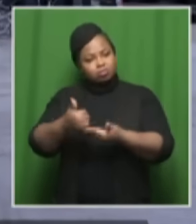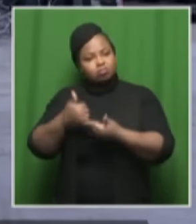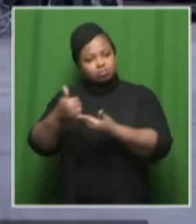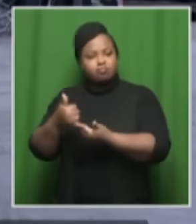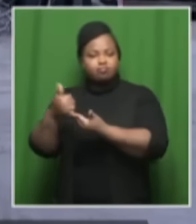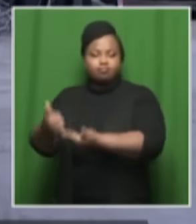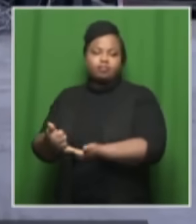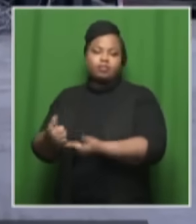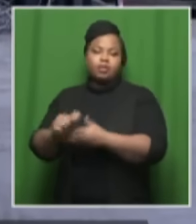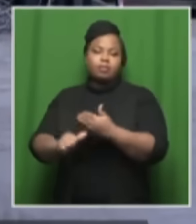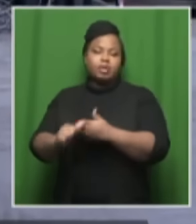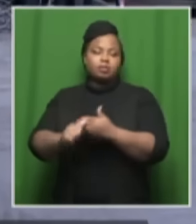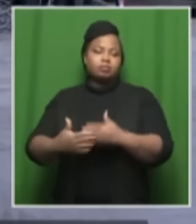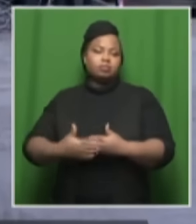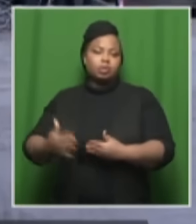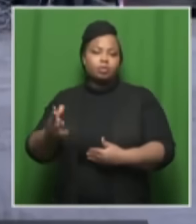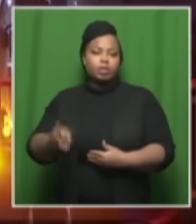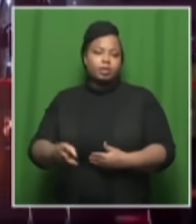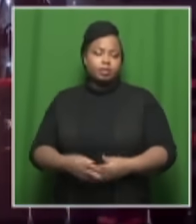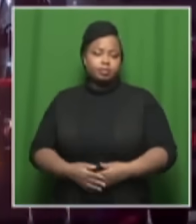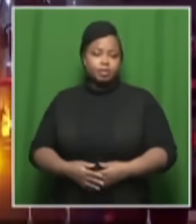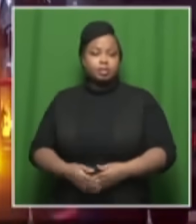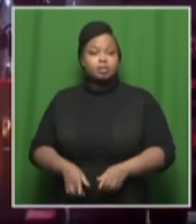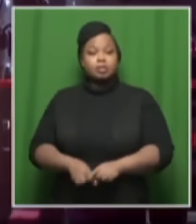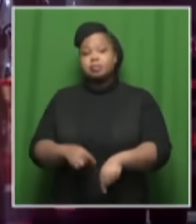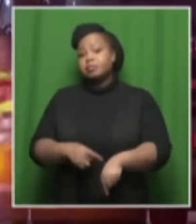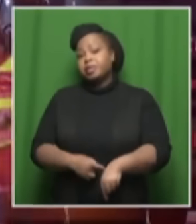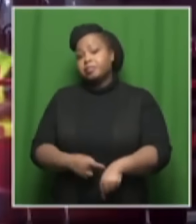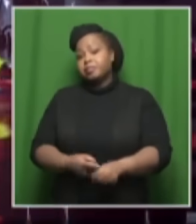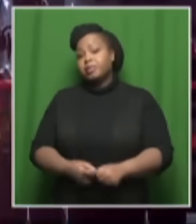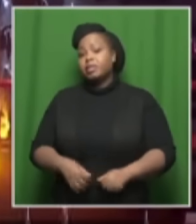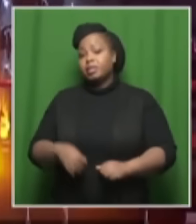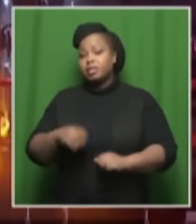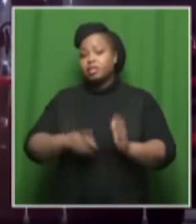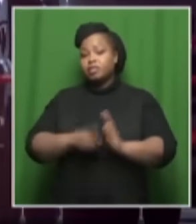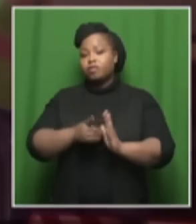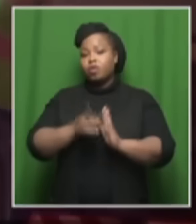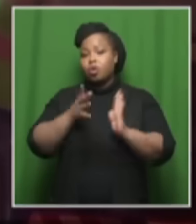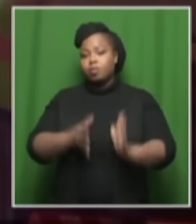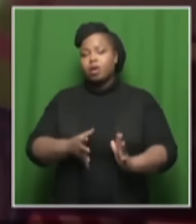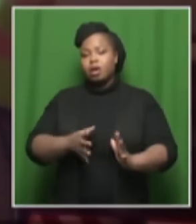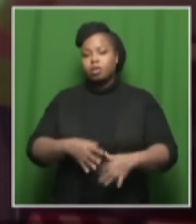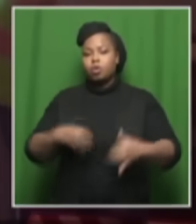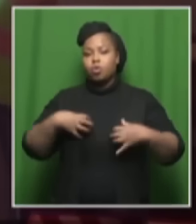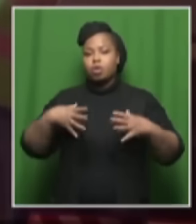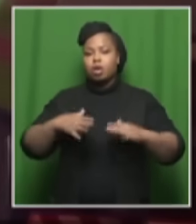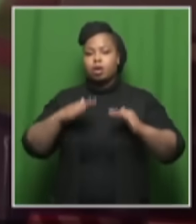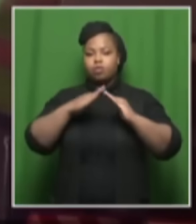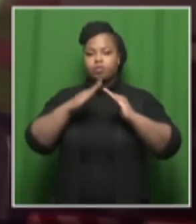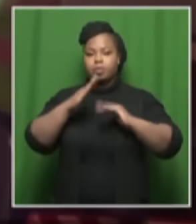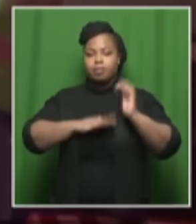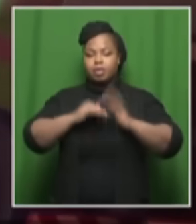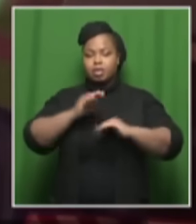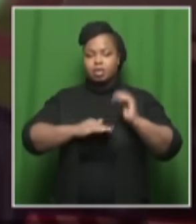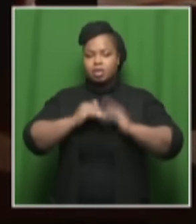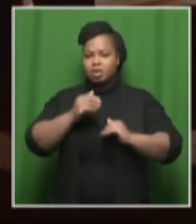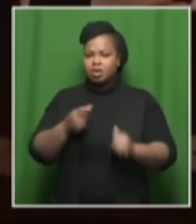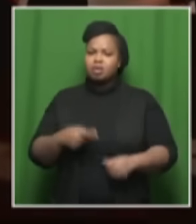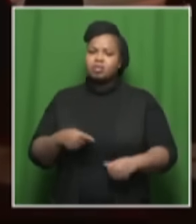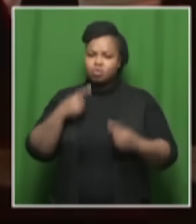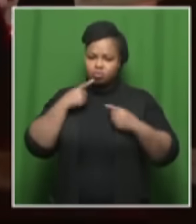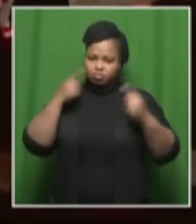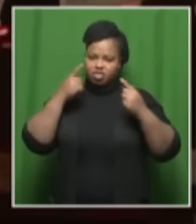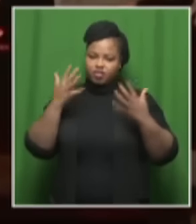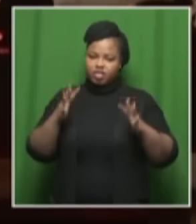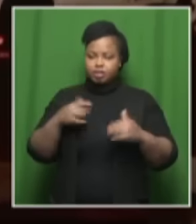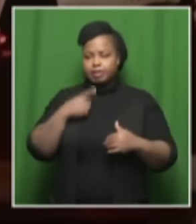committed to help them over the next few months. Well, at the same time, the developer of the property has released another statement saying that they